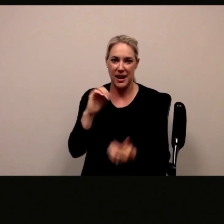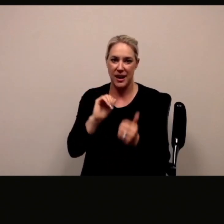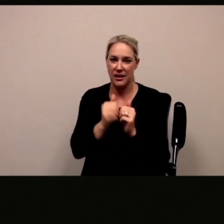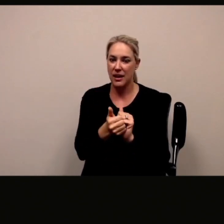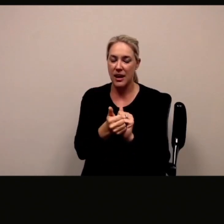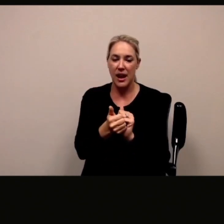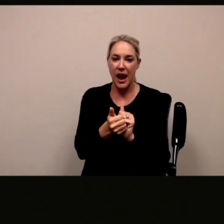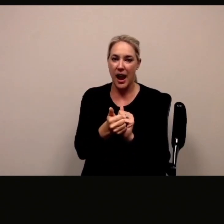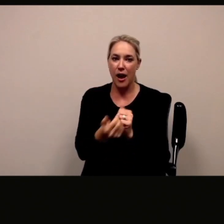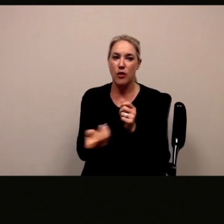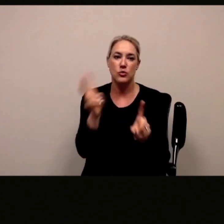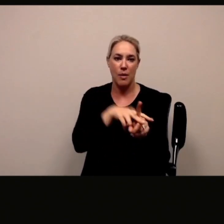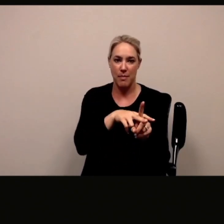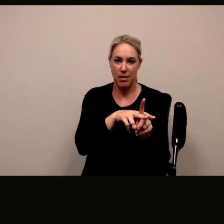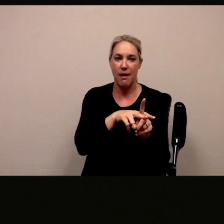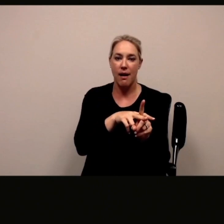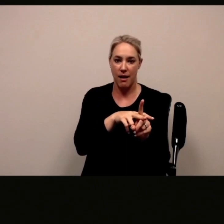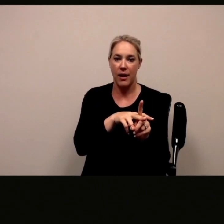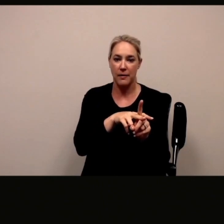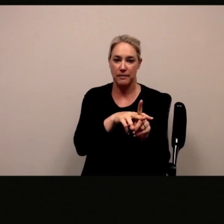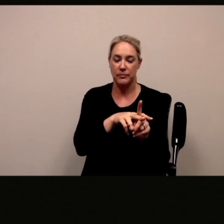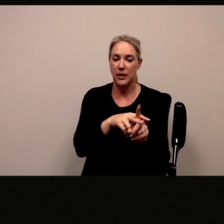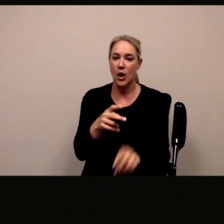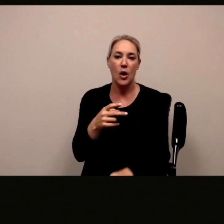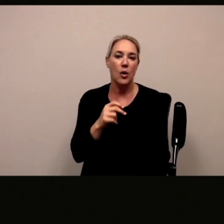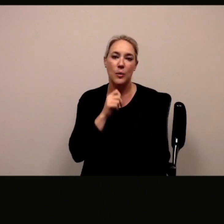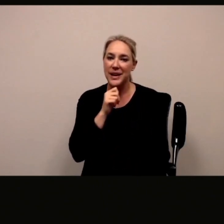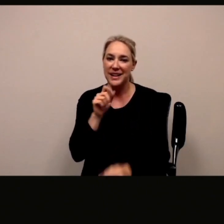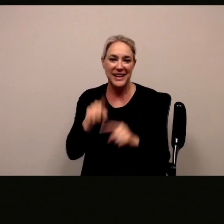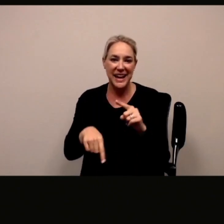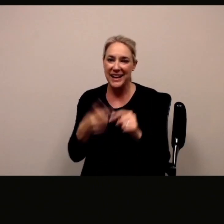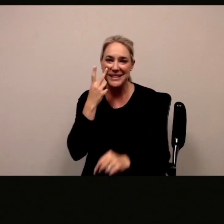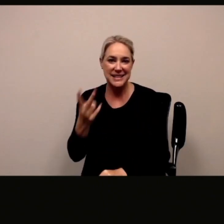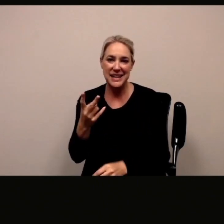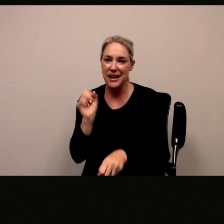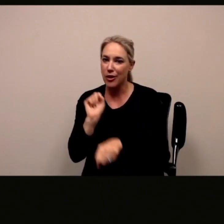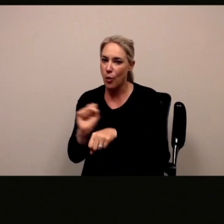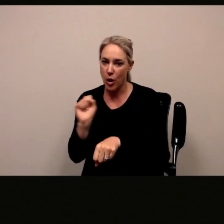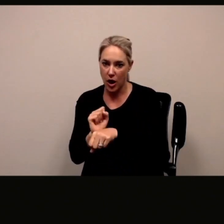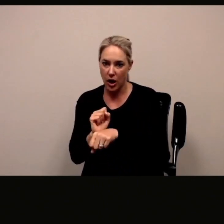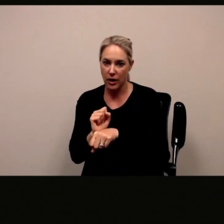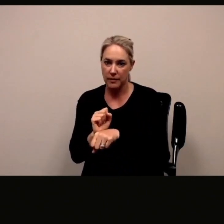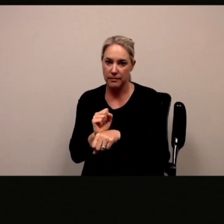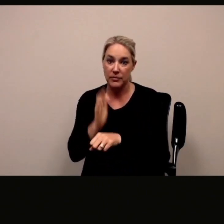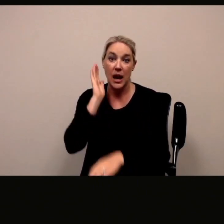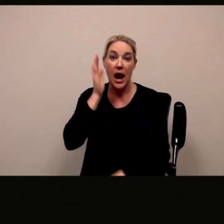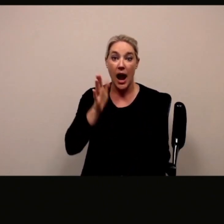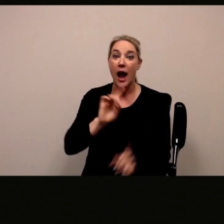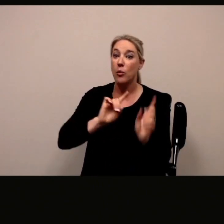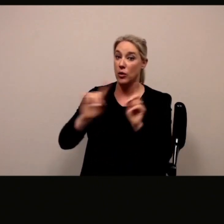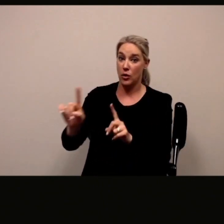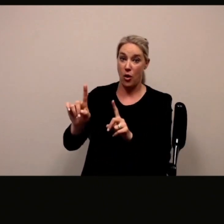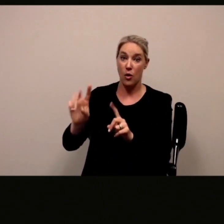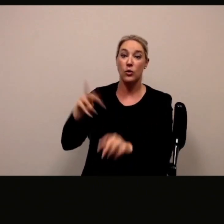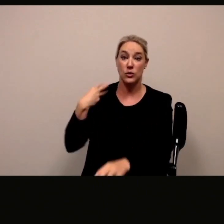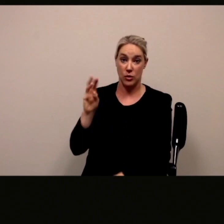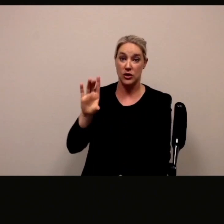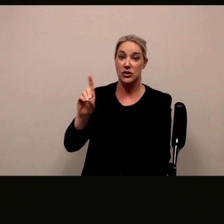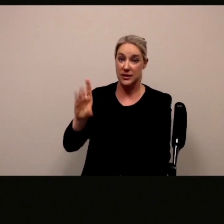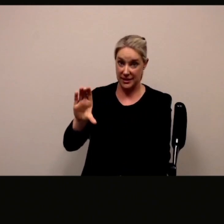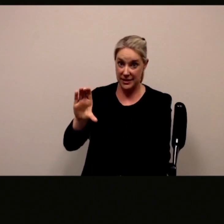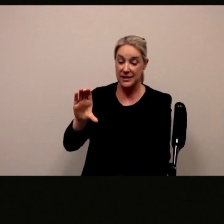we don't see the work. So I'm going to be making a lot of noise on Capitol Hill, so you all probably will be hearing